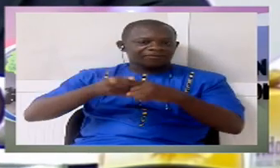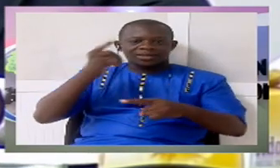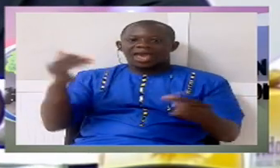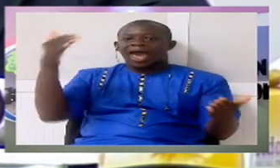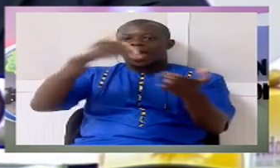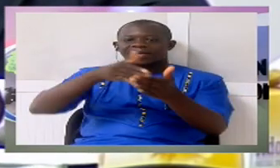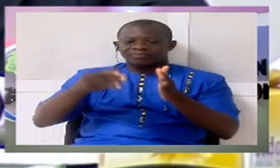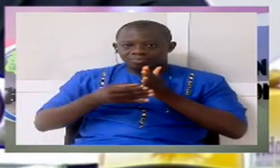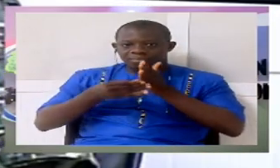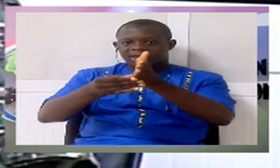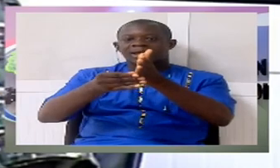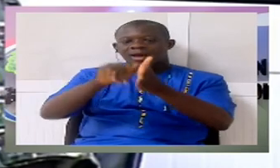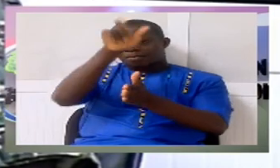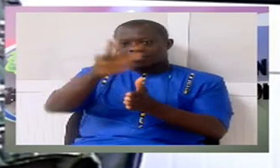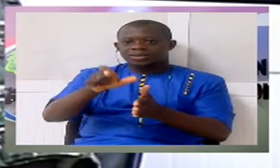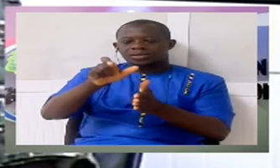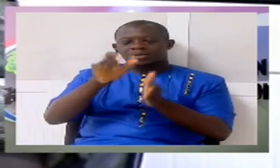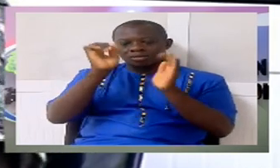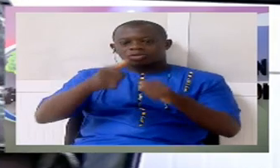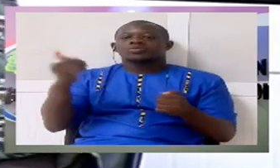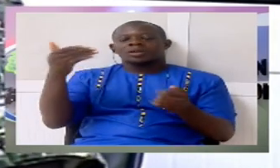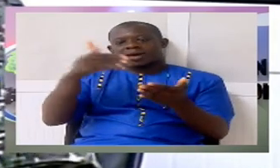convoy commander.